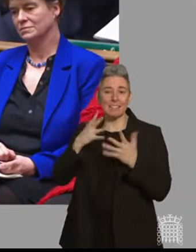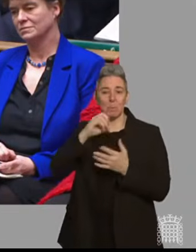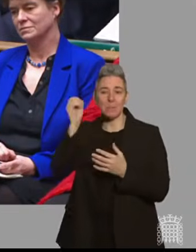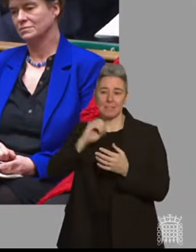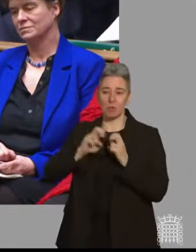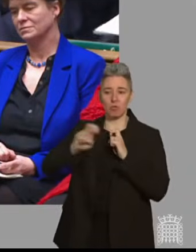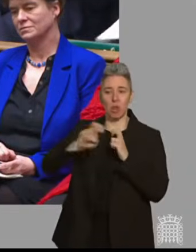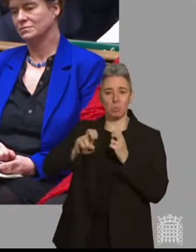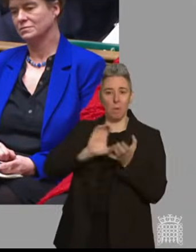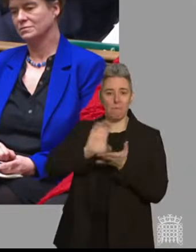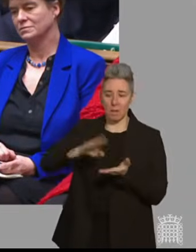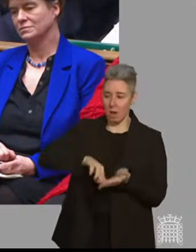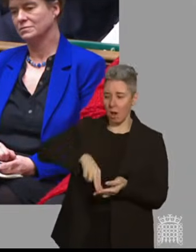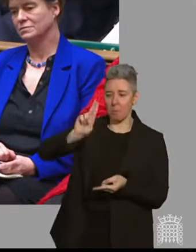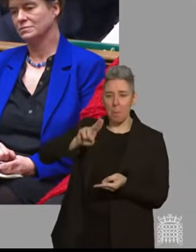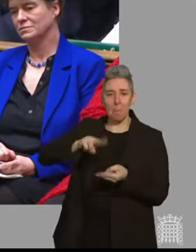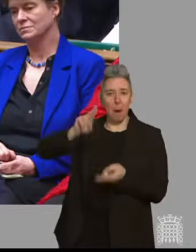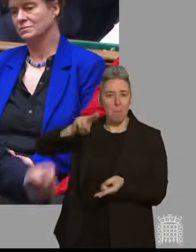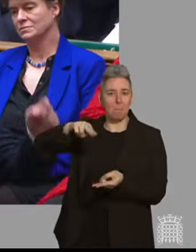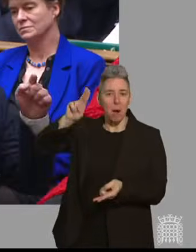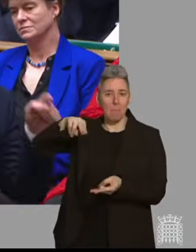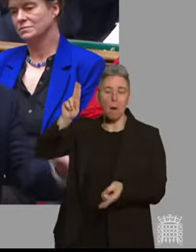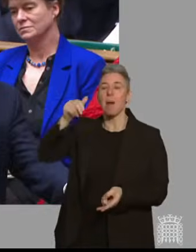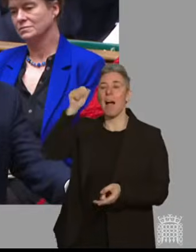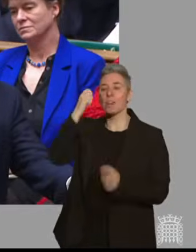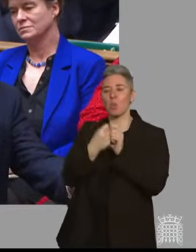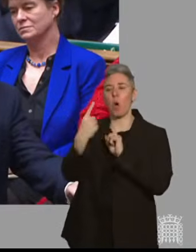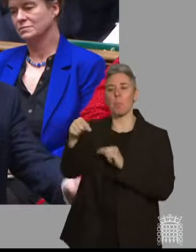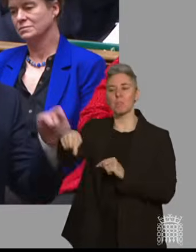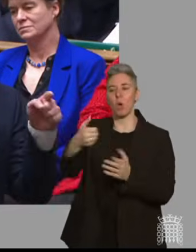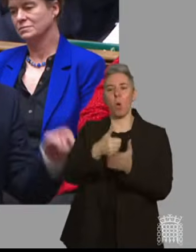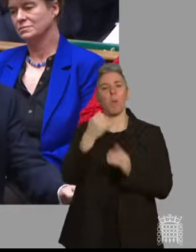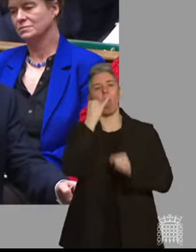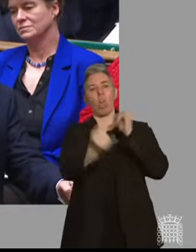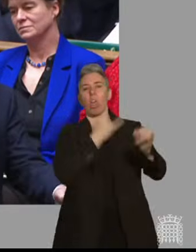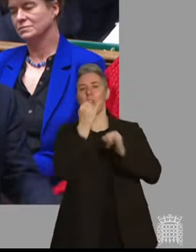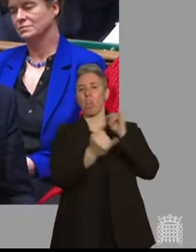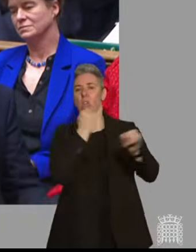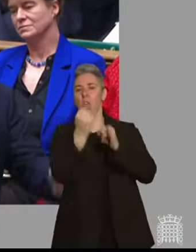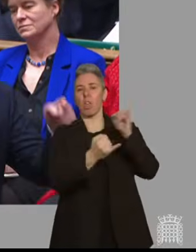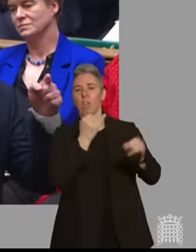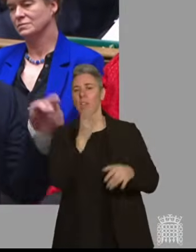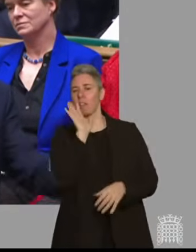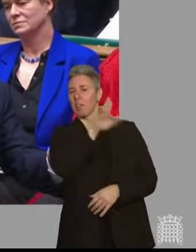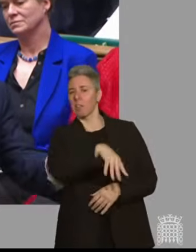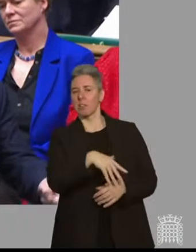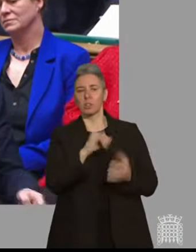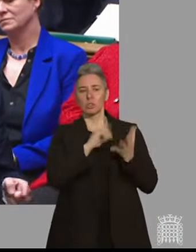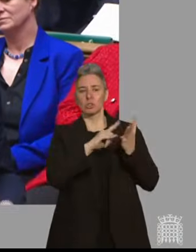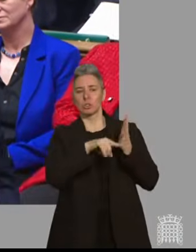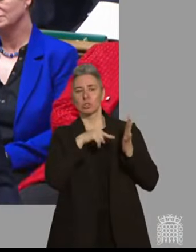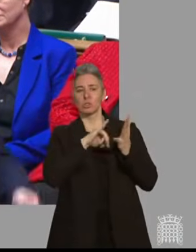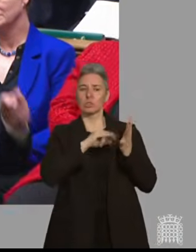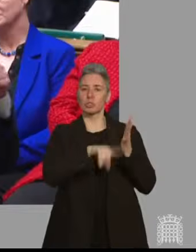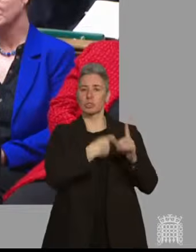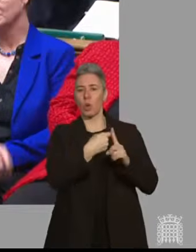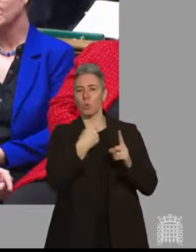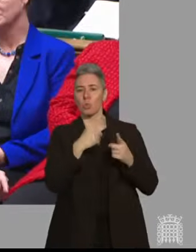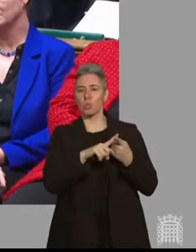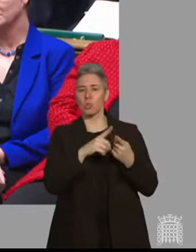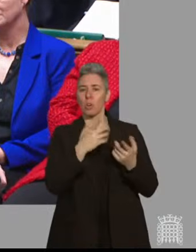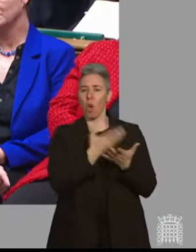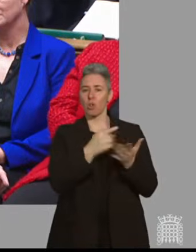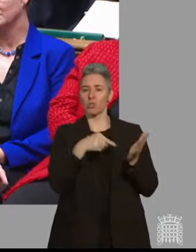talk down Stoke-on-Trent North, Kidsgrove and Talk, but isn't it true that this Prime Minister, this Conservative Party, are the only party with a plan to